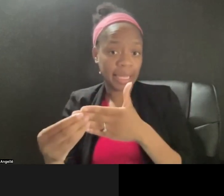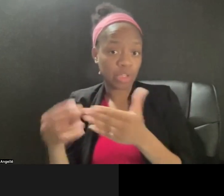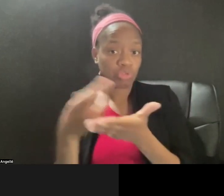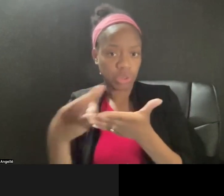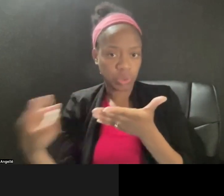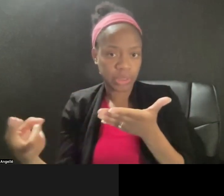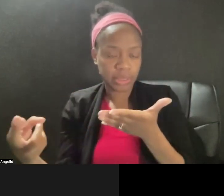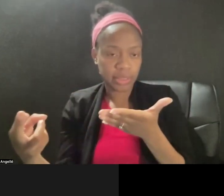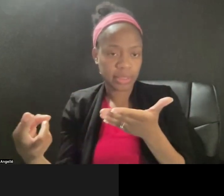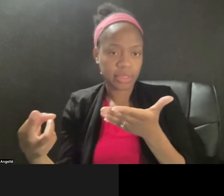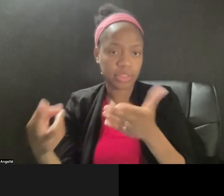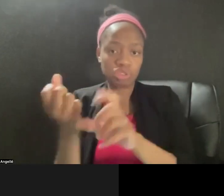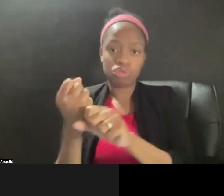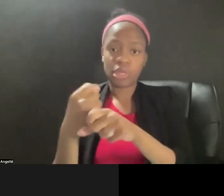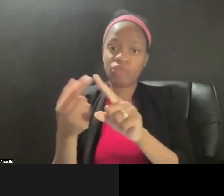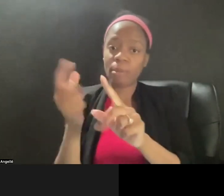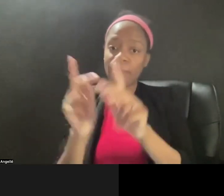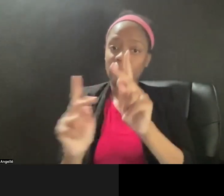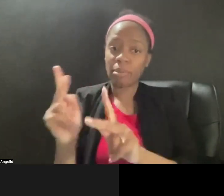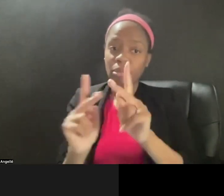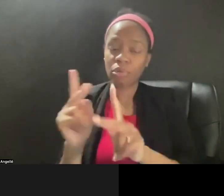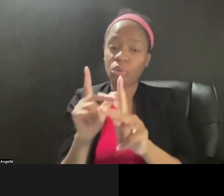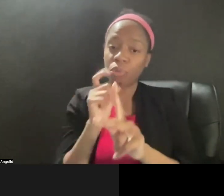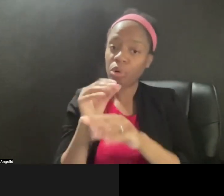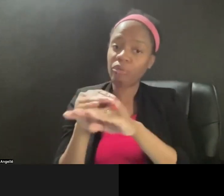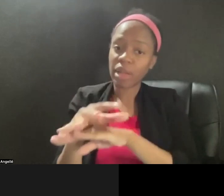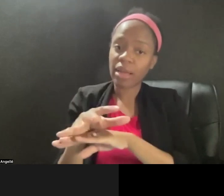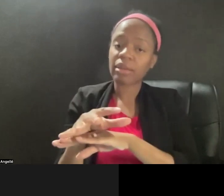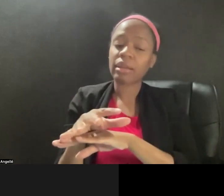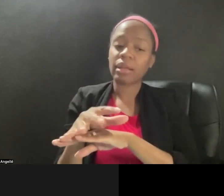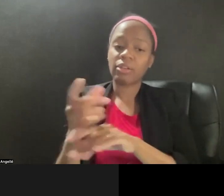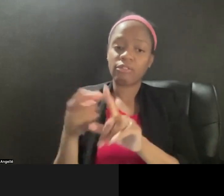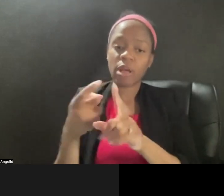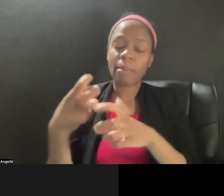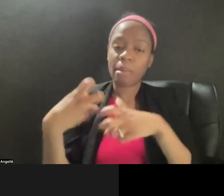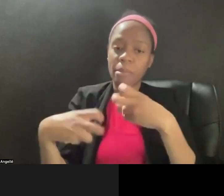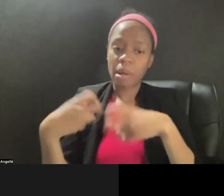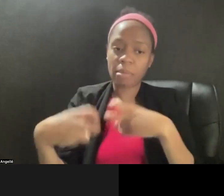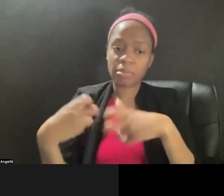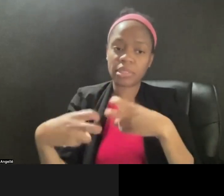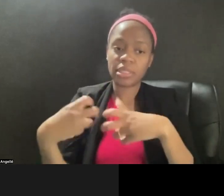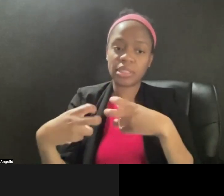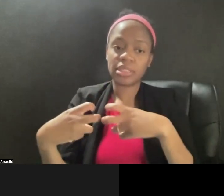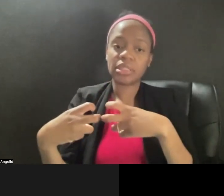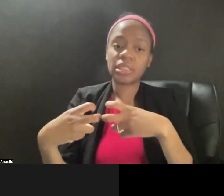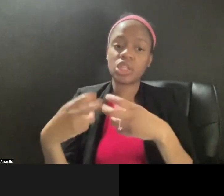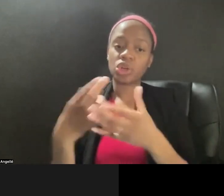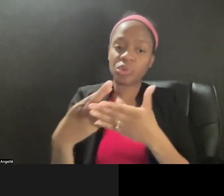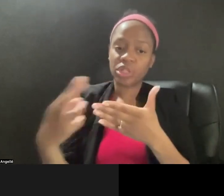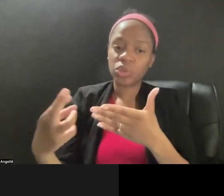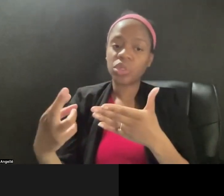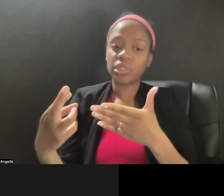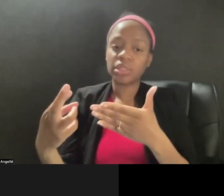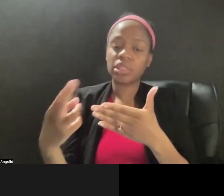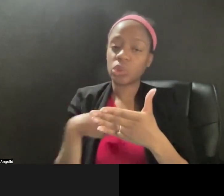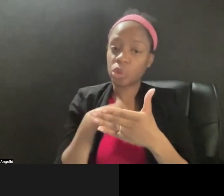resources created by people who are affected by the problems that the resources are speaking about. We also